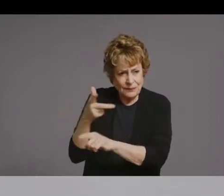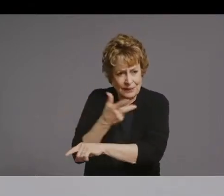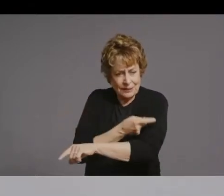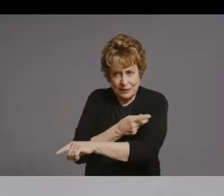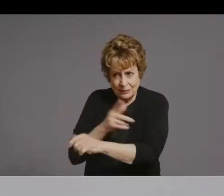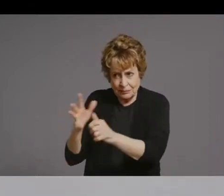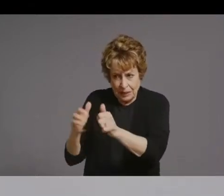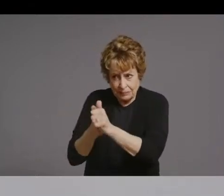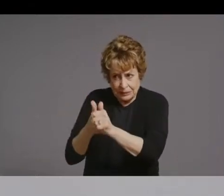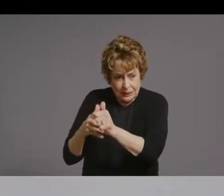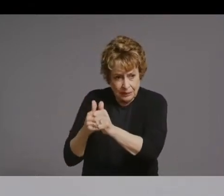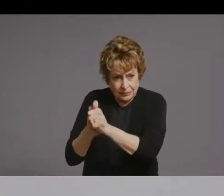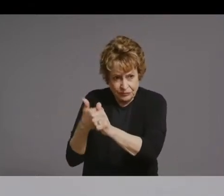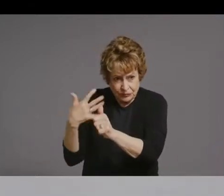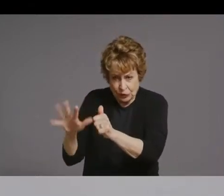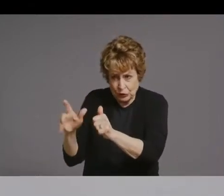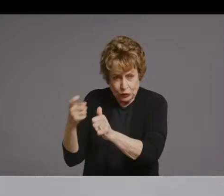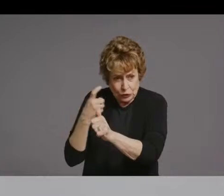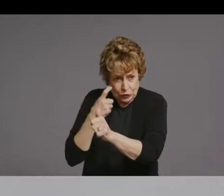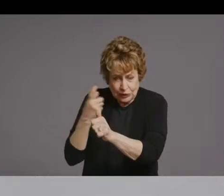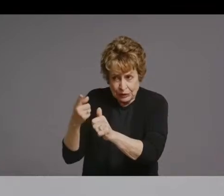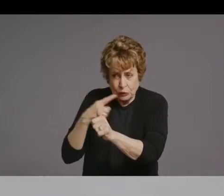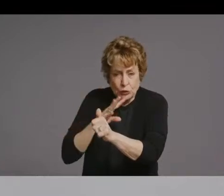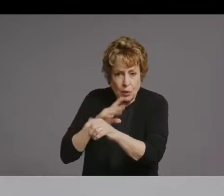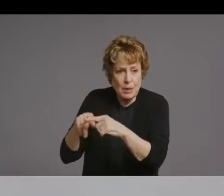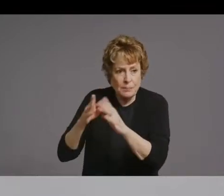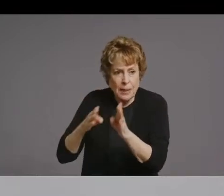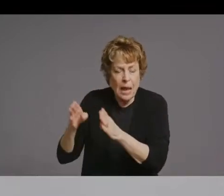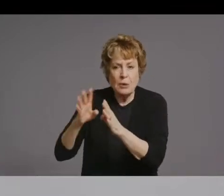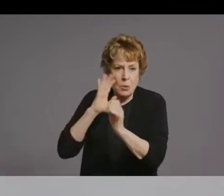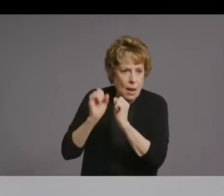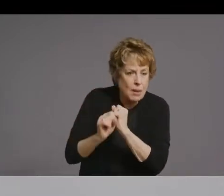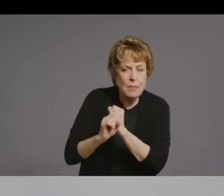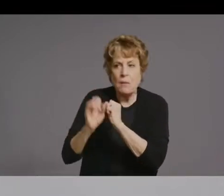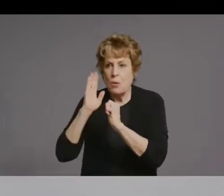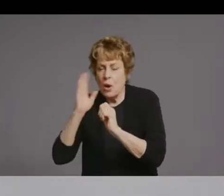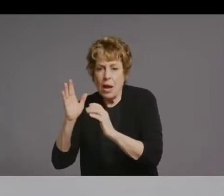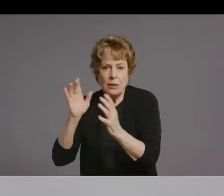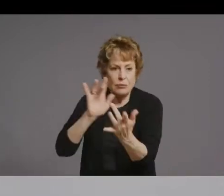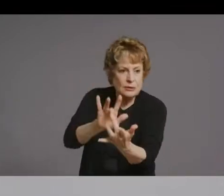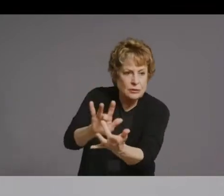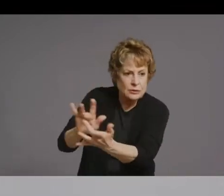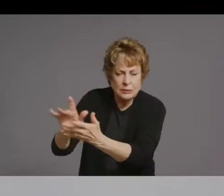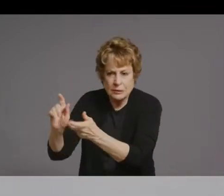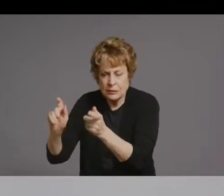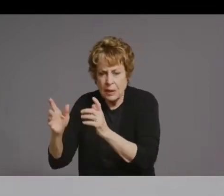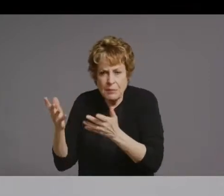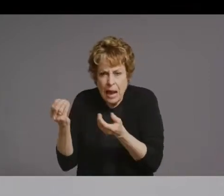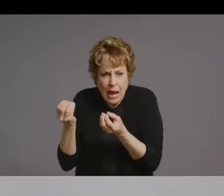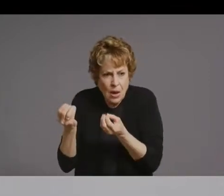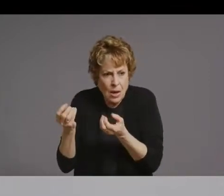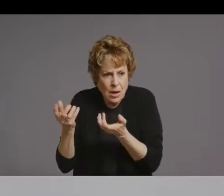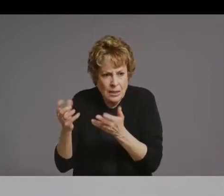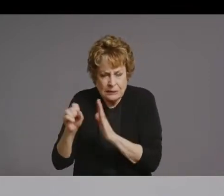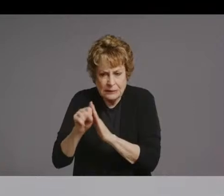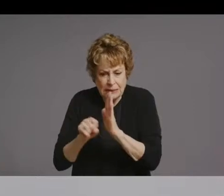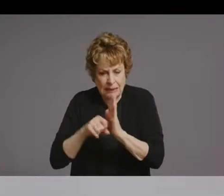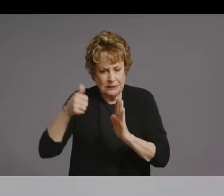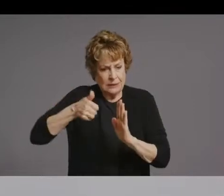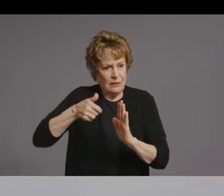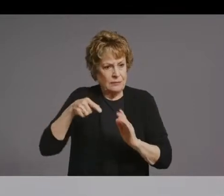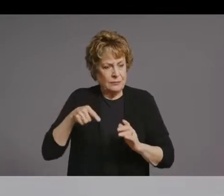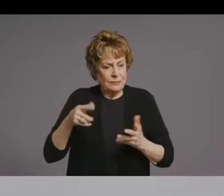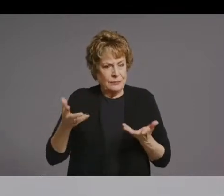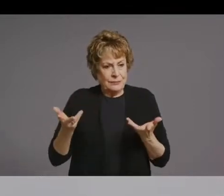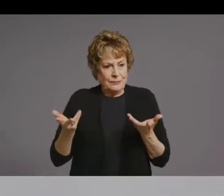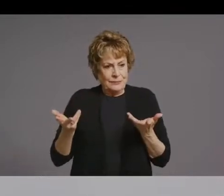kind of how your guys' strategy and messaging is going to start to shift, but maybe just kind of where you think we stand then on trying to get shots